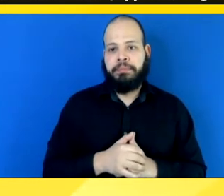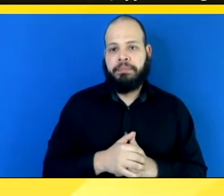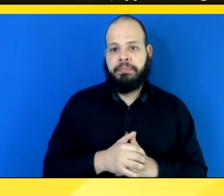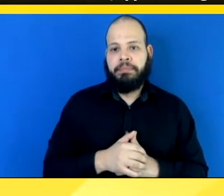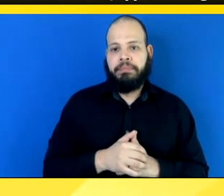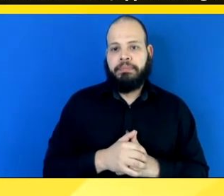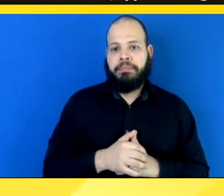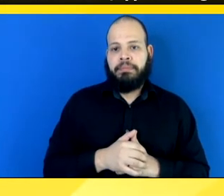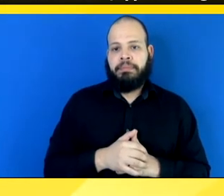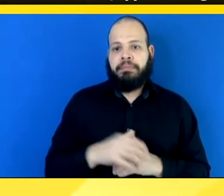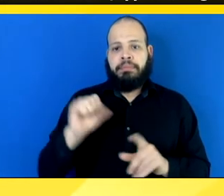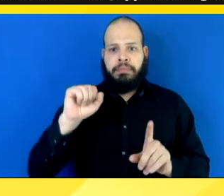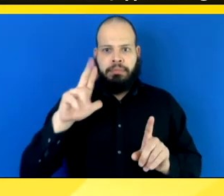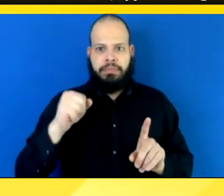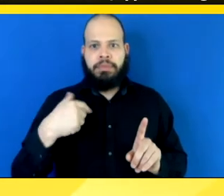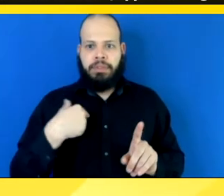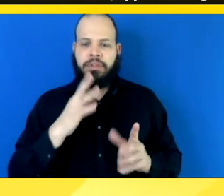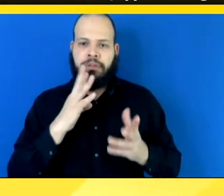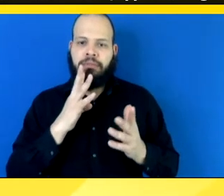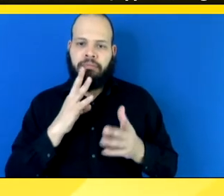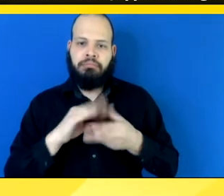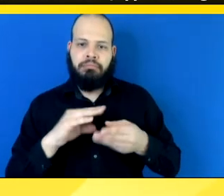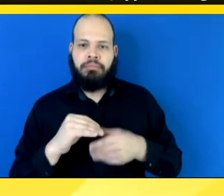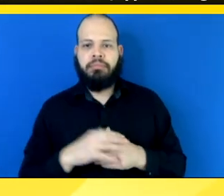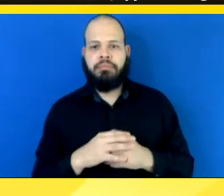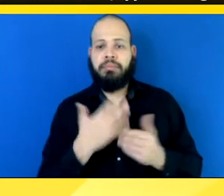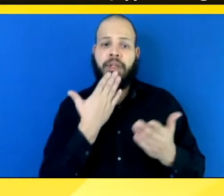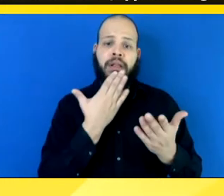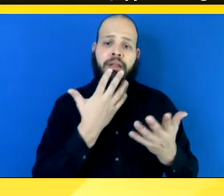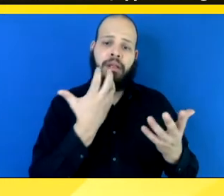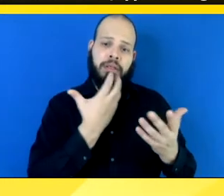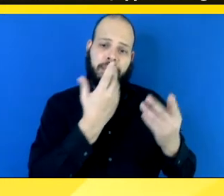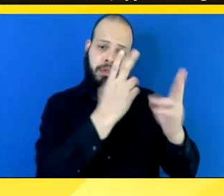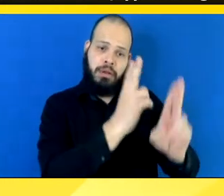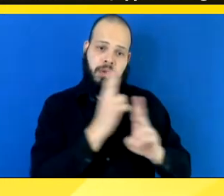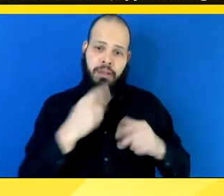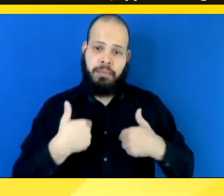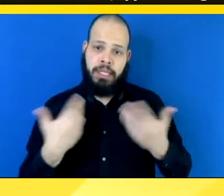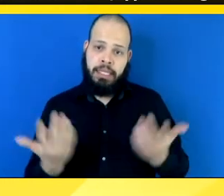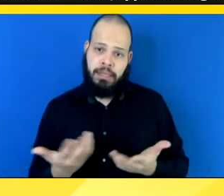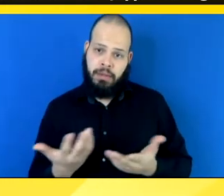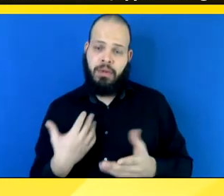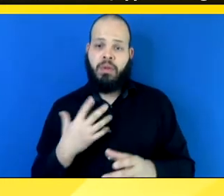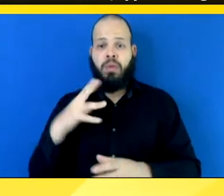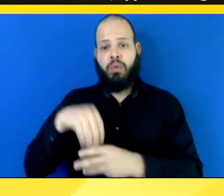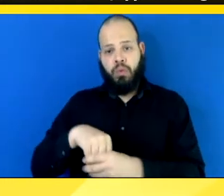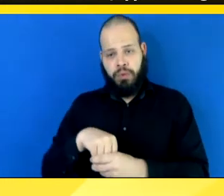here with all of you today too, and also to serve on the steering committee of a Poor People's Campaign.